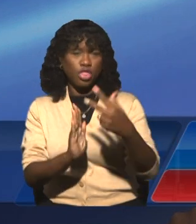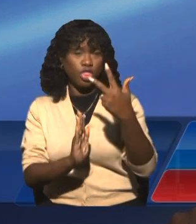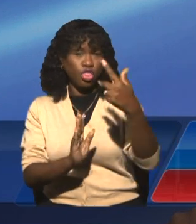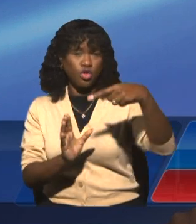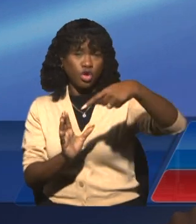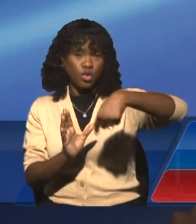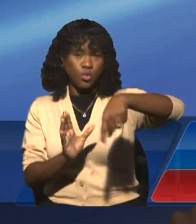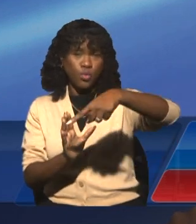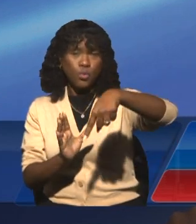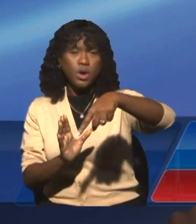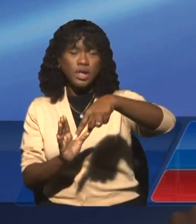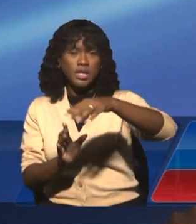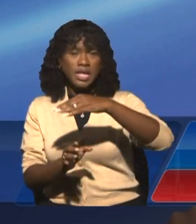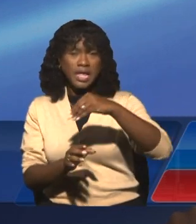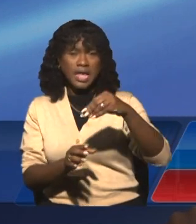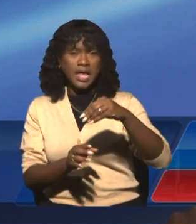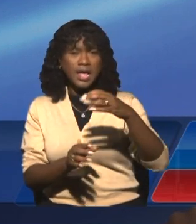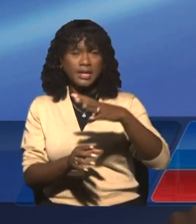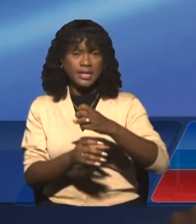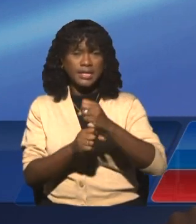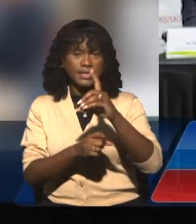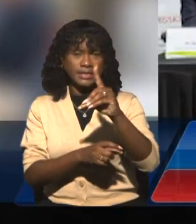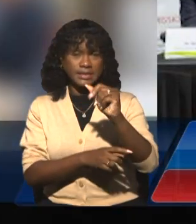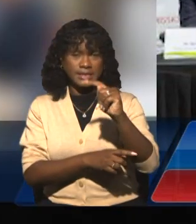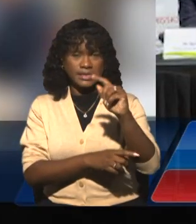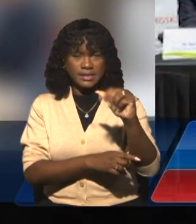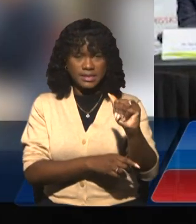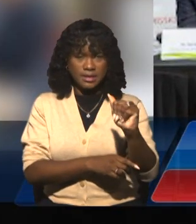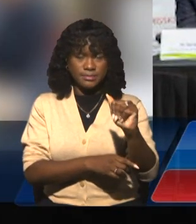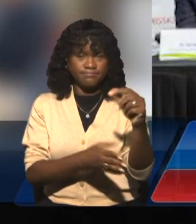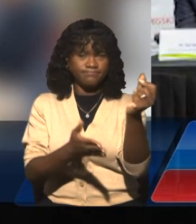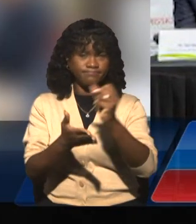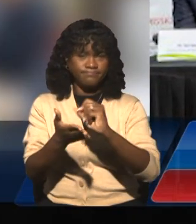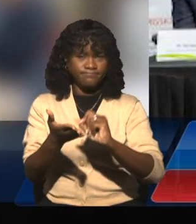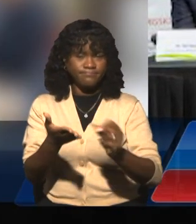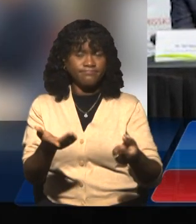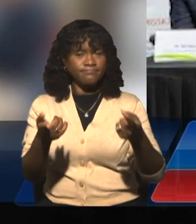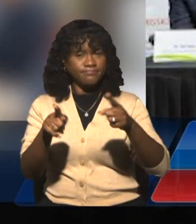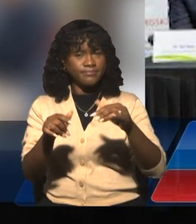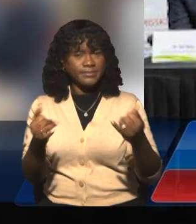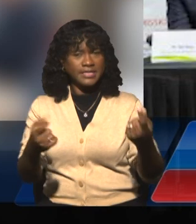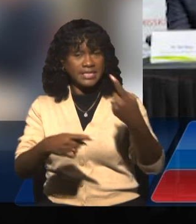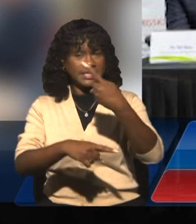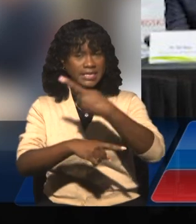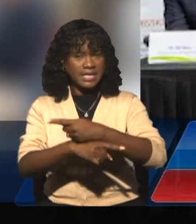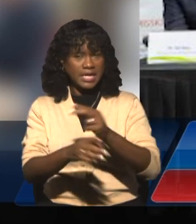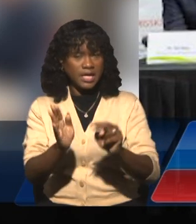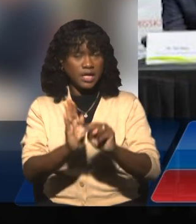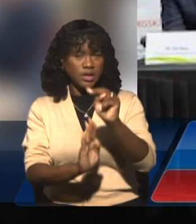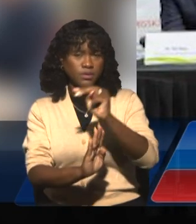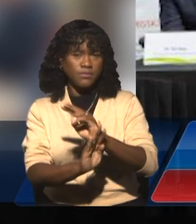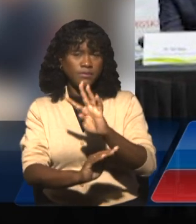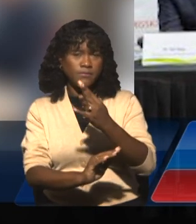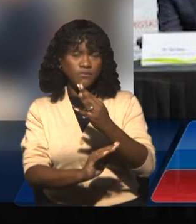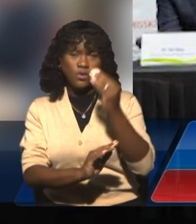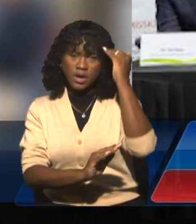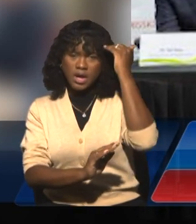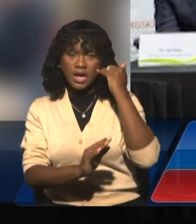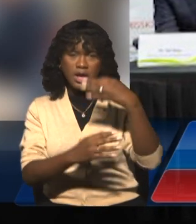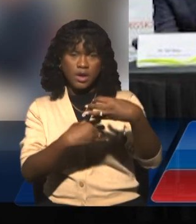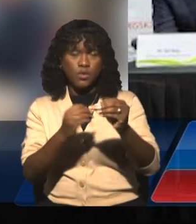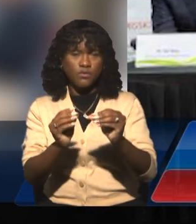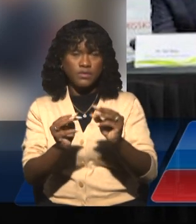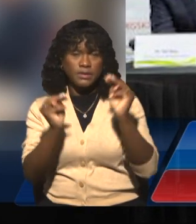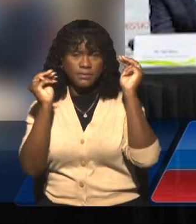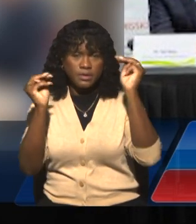and the reprocessing of seismic data. The official signing ceremony took place today, November 4th, at the head office of the Ministry of Energy and